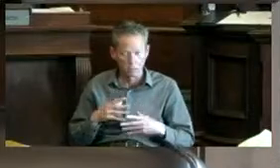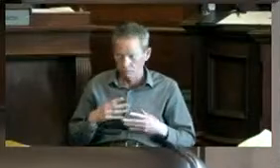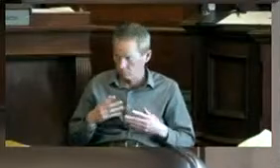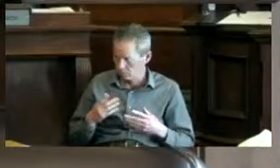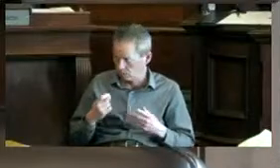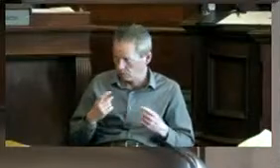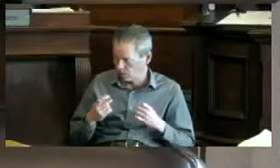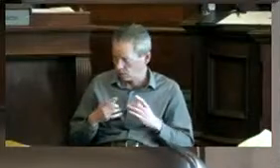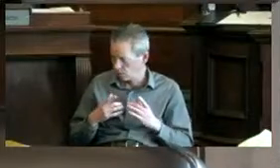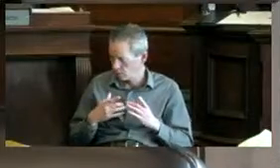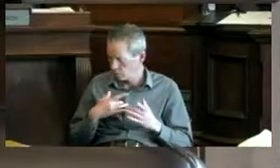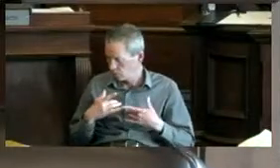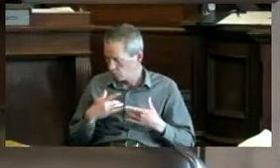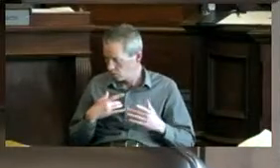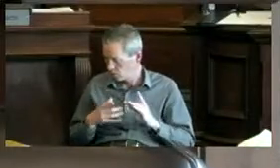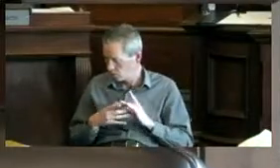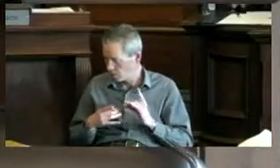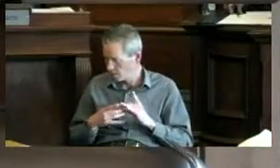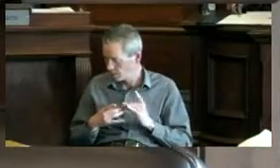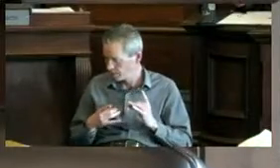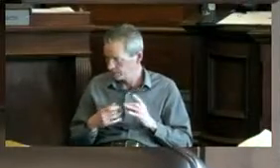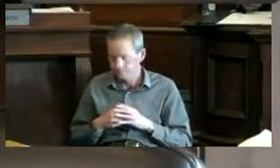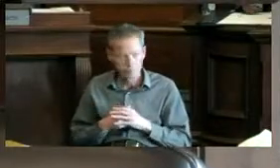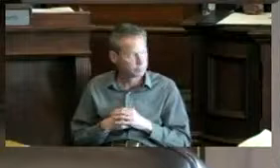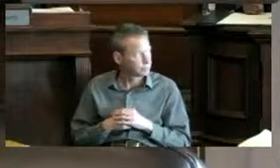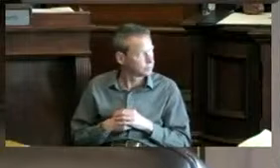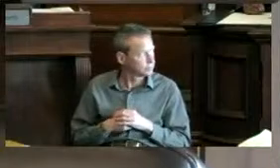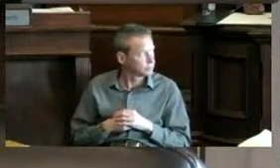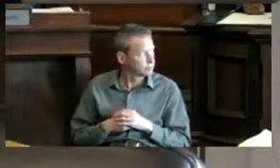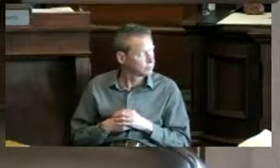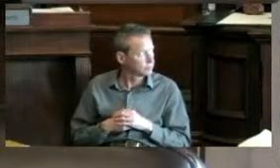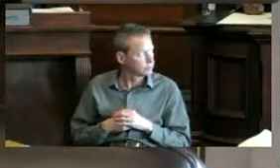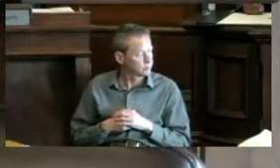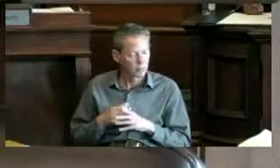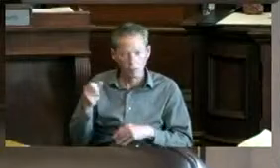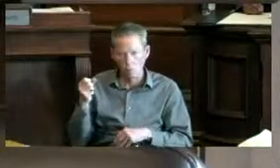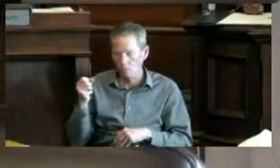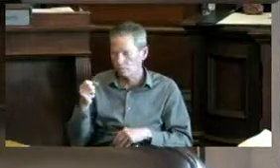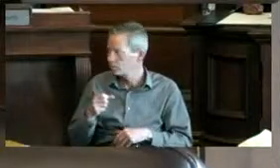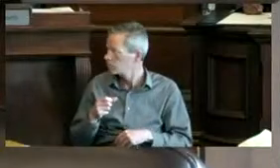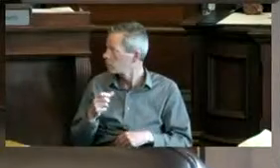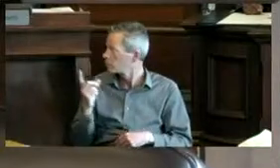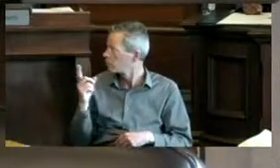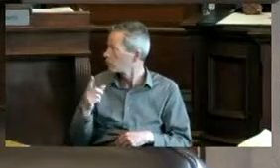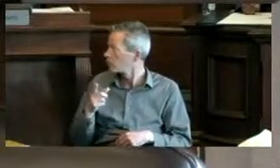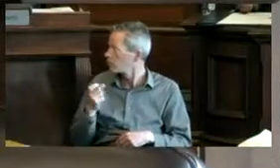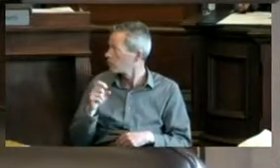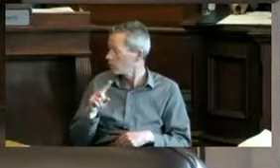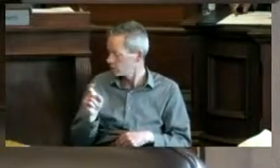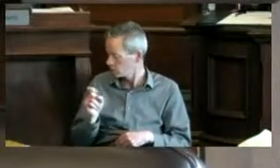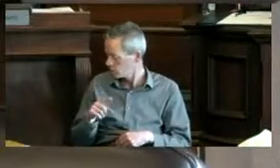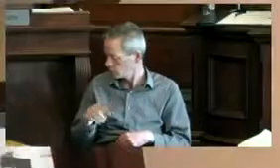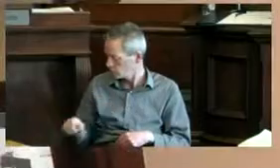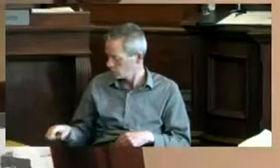or comments or concerns. Any questions, comments, or concerns? So we will hold this. Well, just a quick question. So.